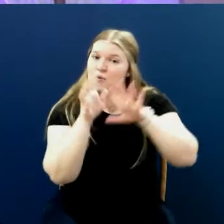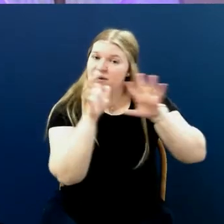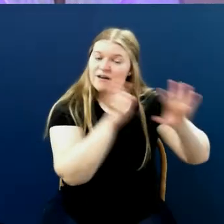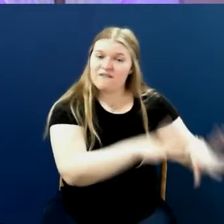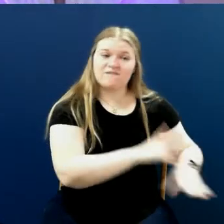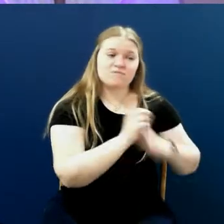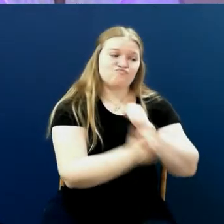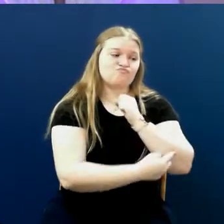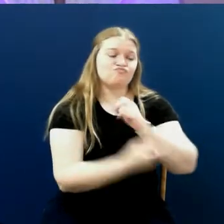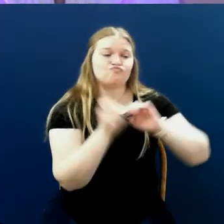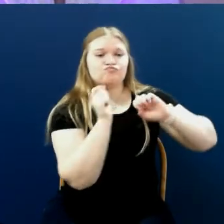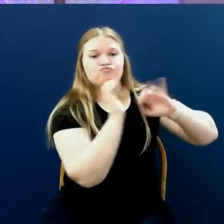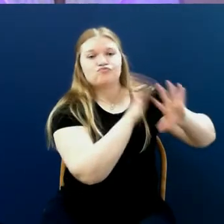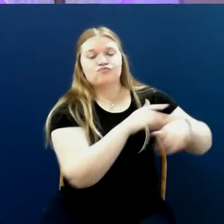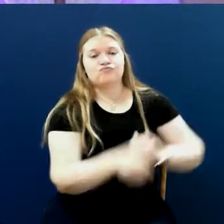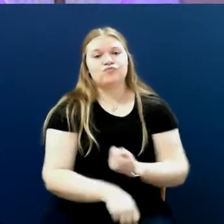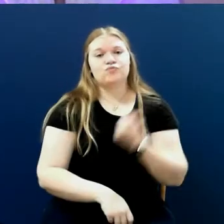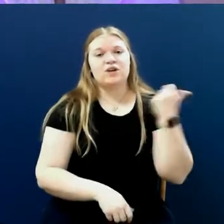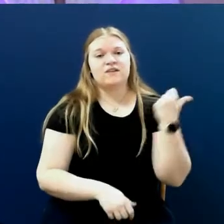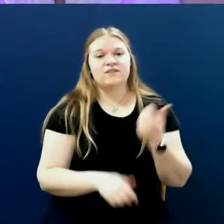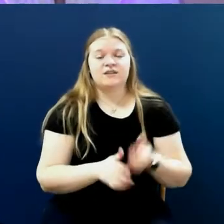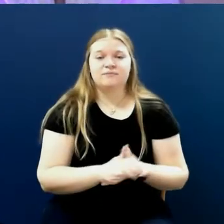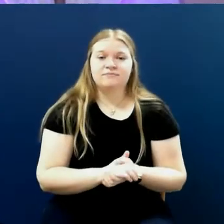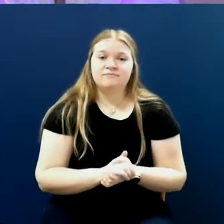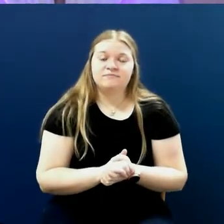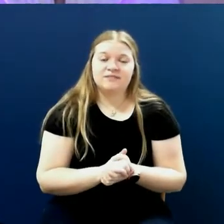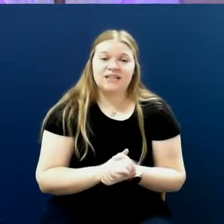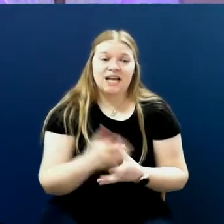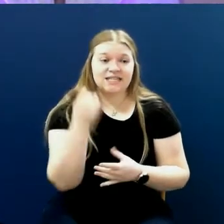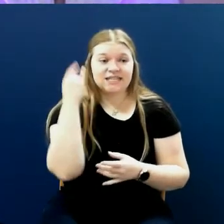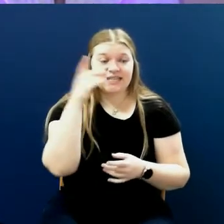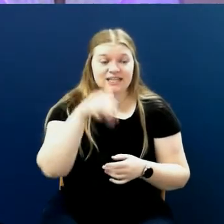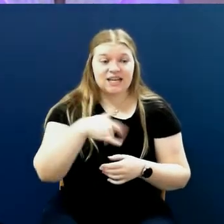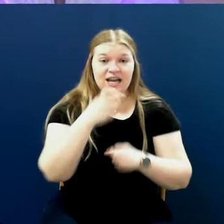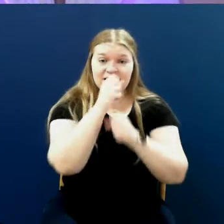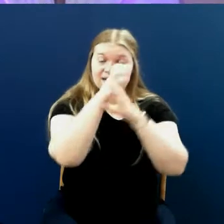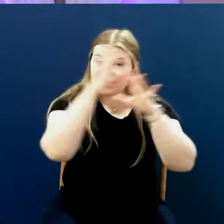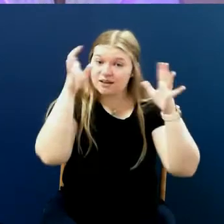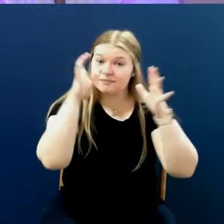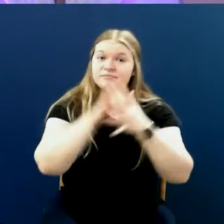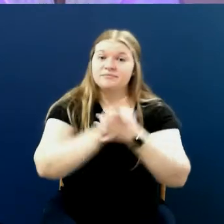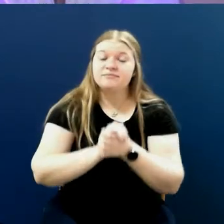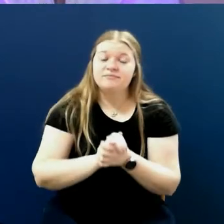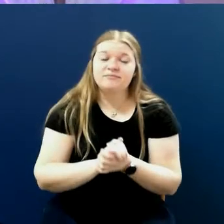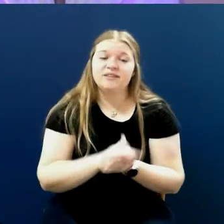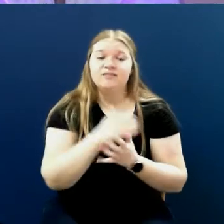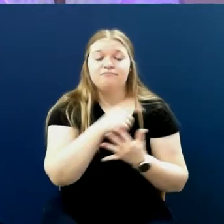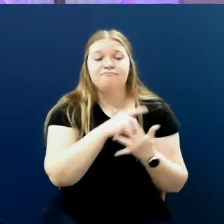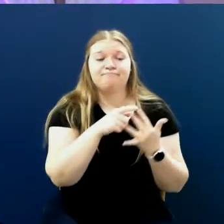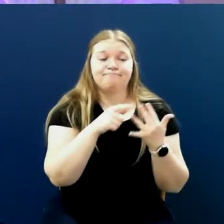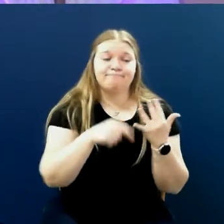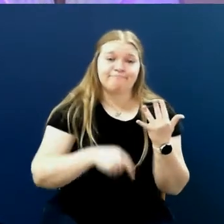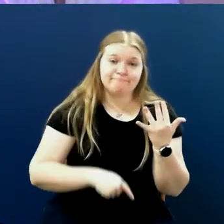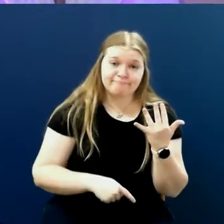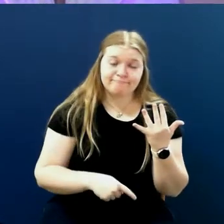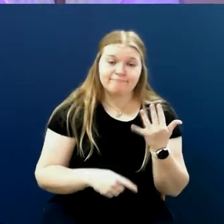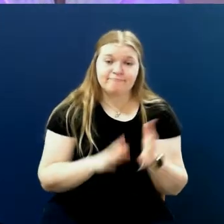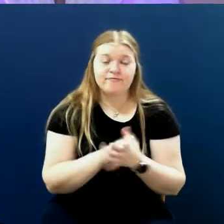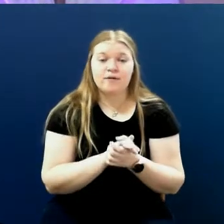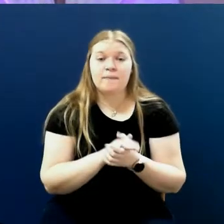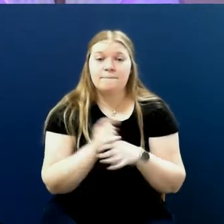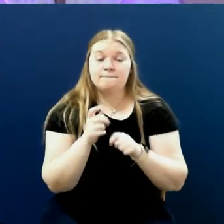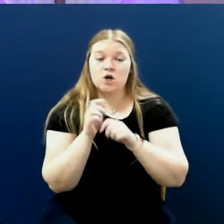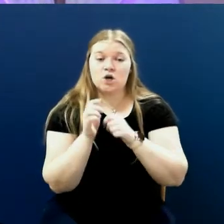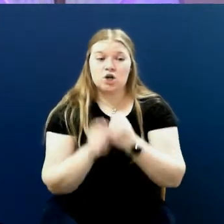off, get rid of it. And that's the idea here. Now, he lists a couple of things for us here to put